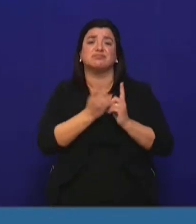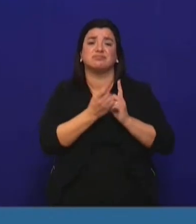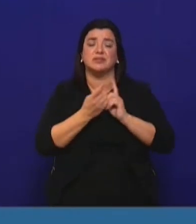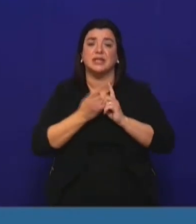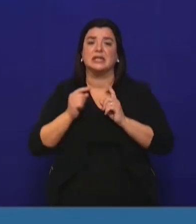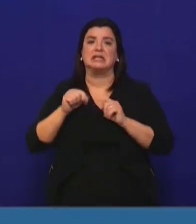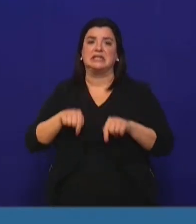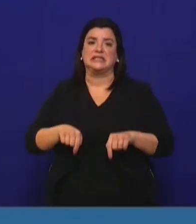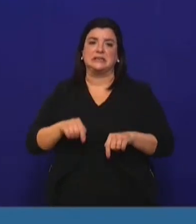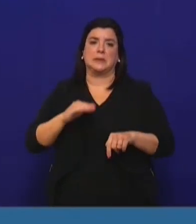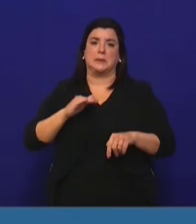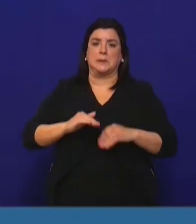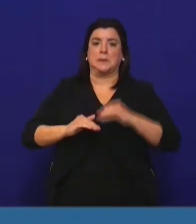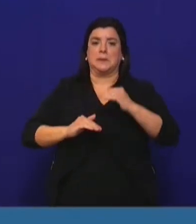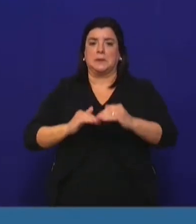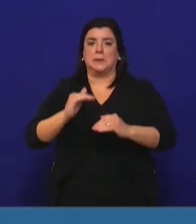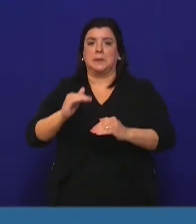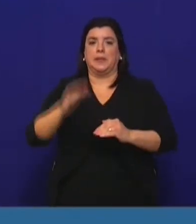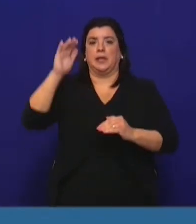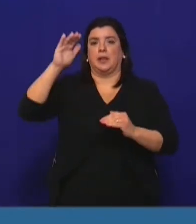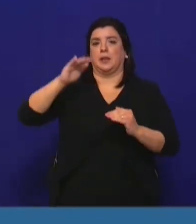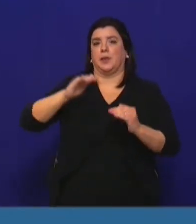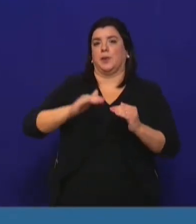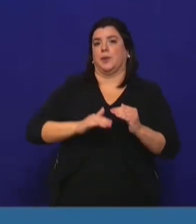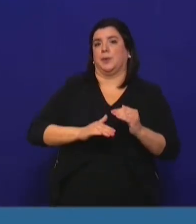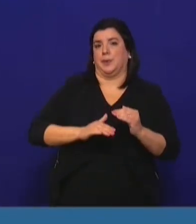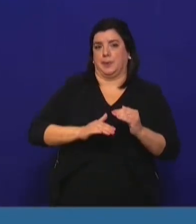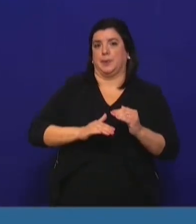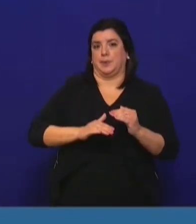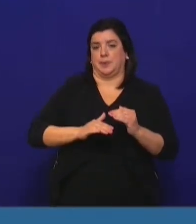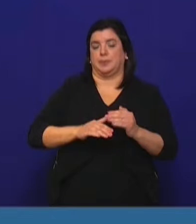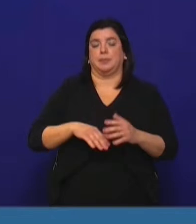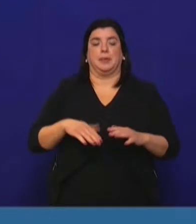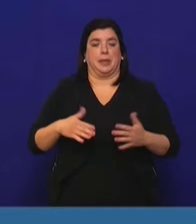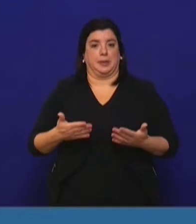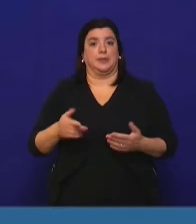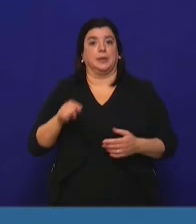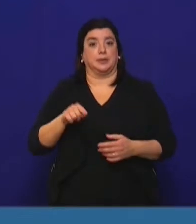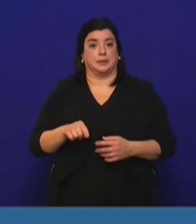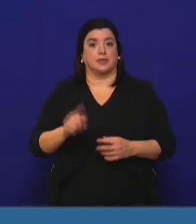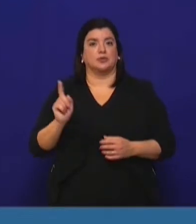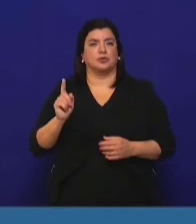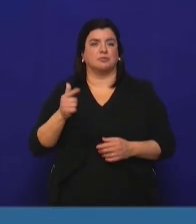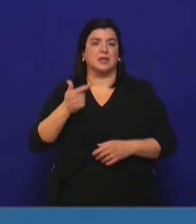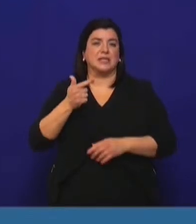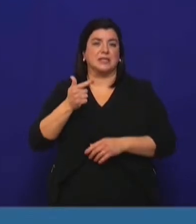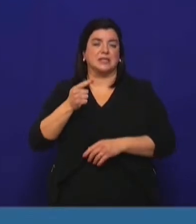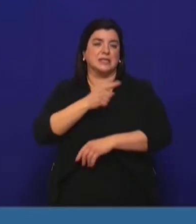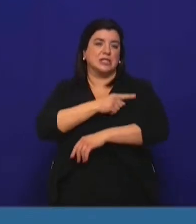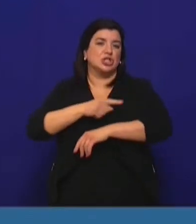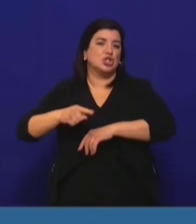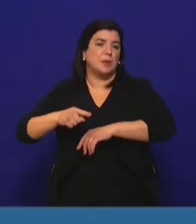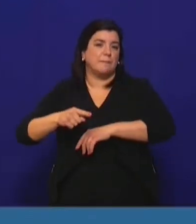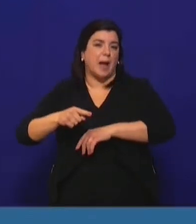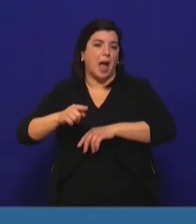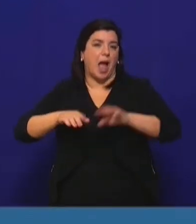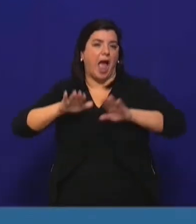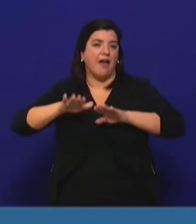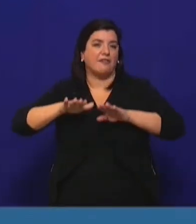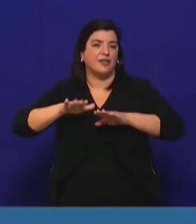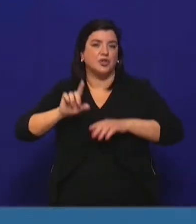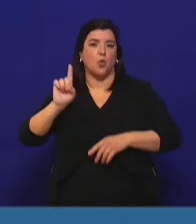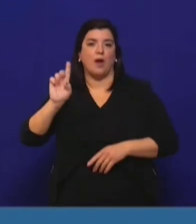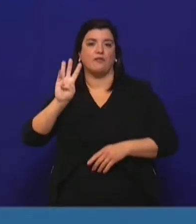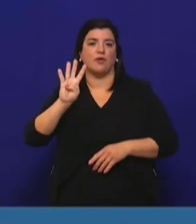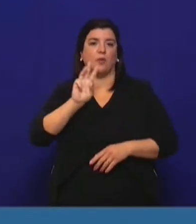Issa, bil-mod il-mod, bdejna niżlin l-isfel u propju il-7-day moving average issa qiegħed ta' 141.